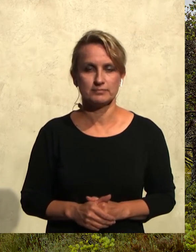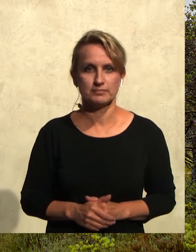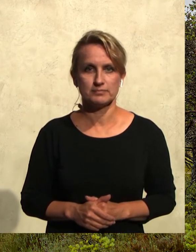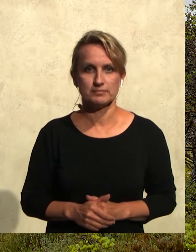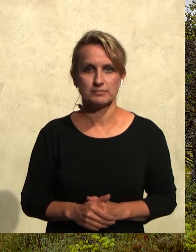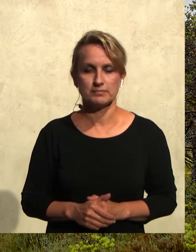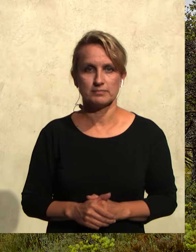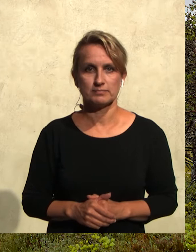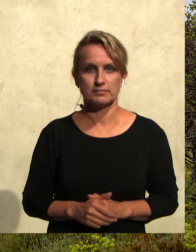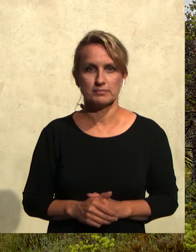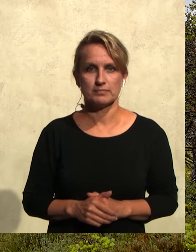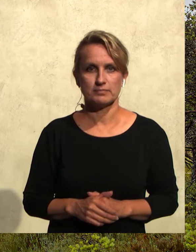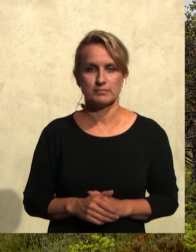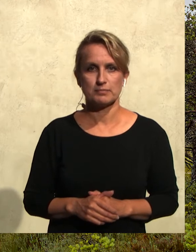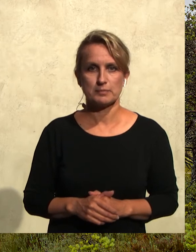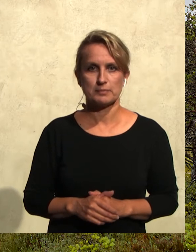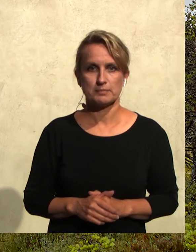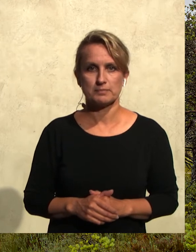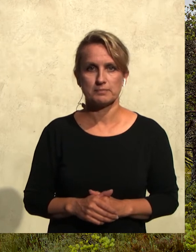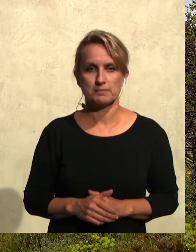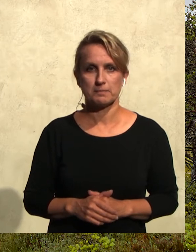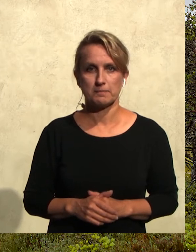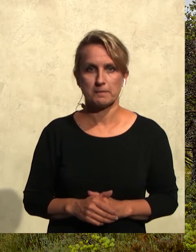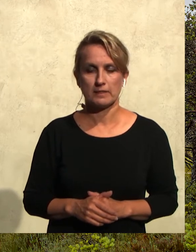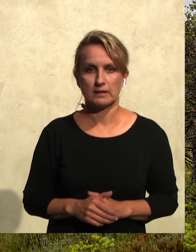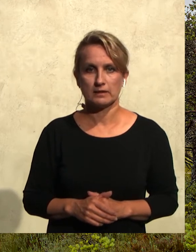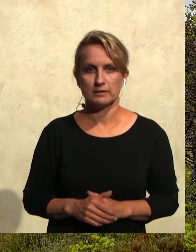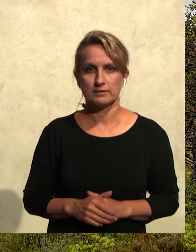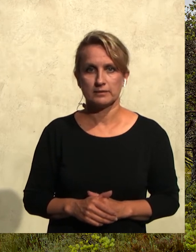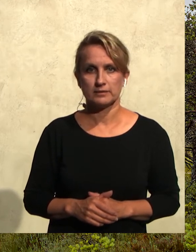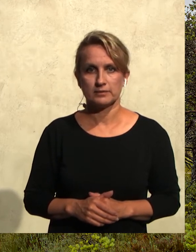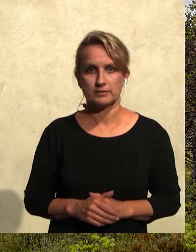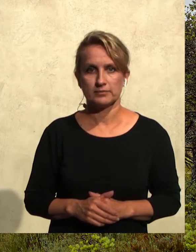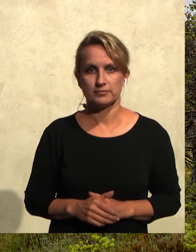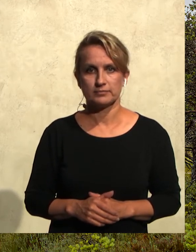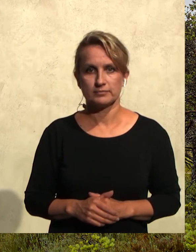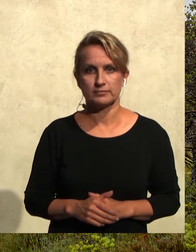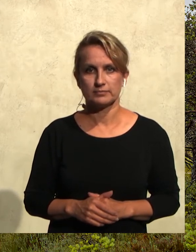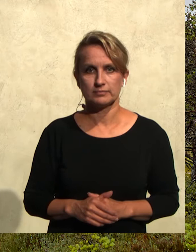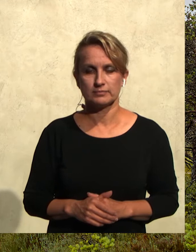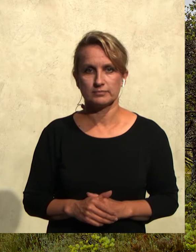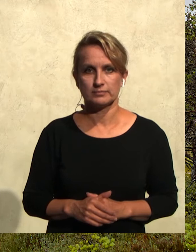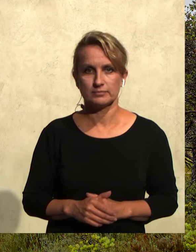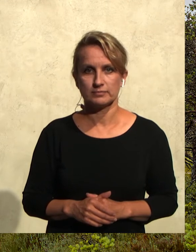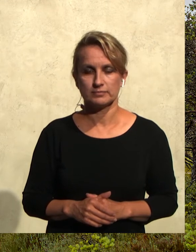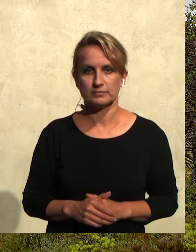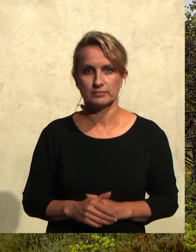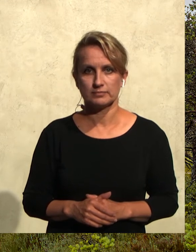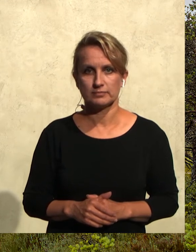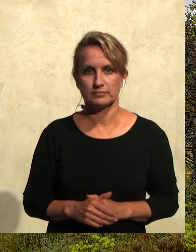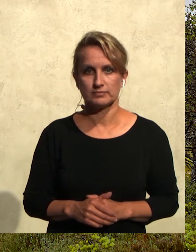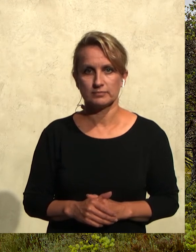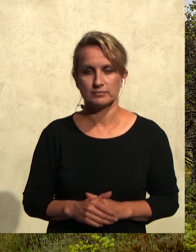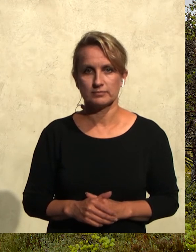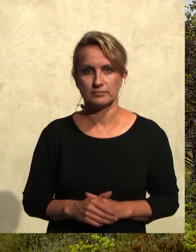So if I think of it in this very simple diagrammatic way, you can think about mental health dimensional rather